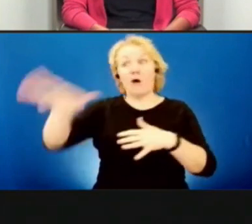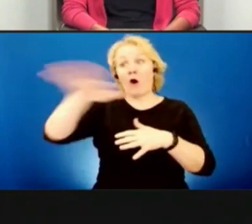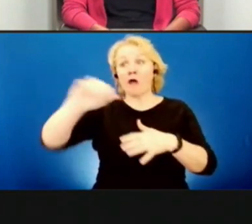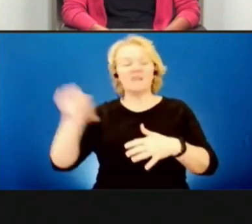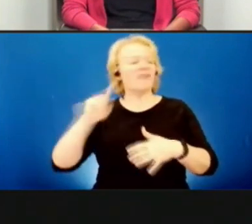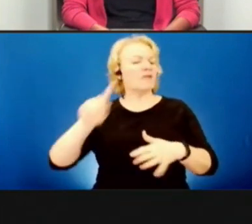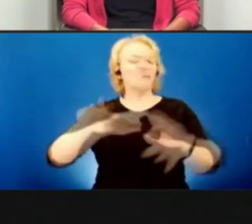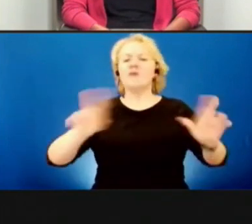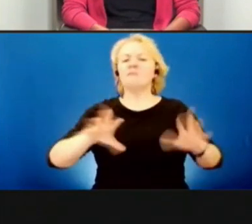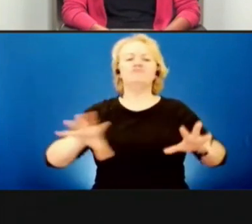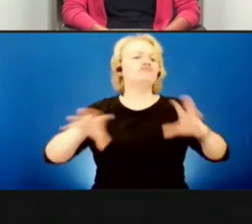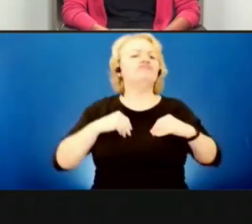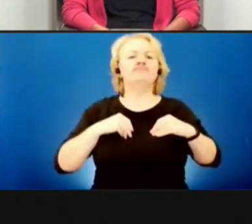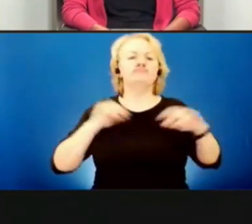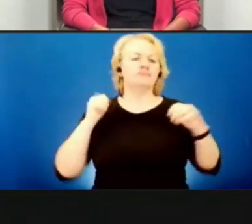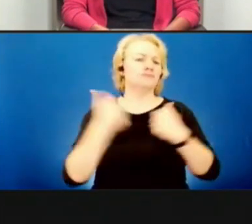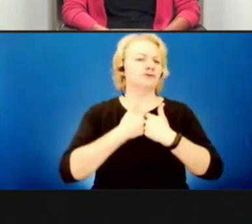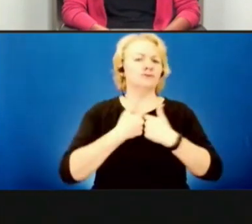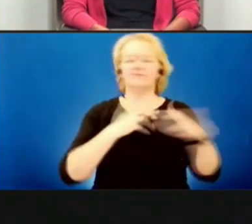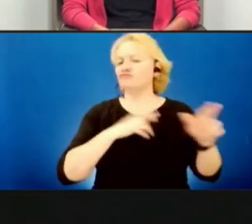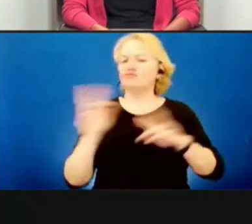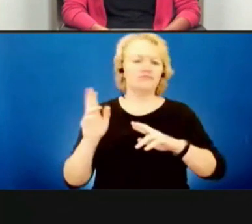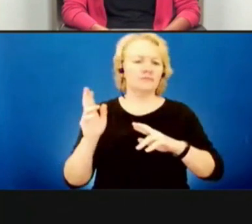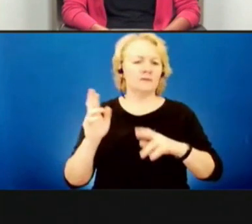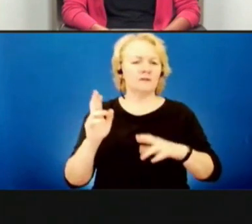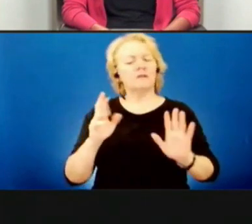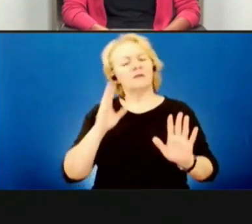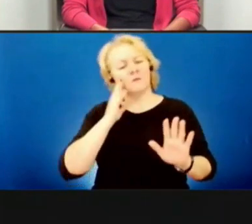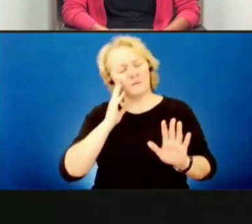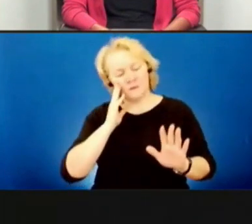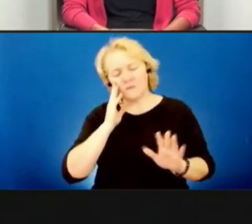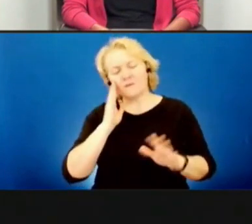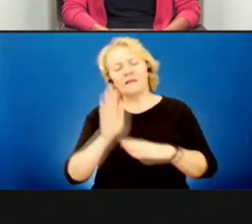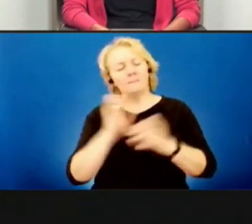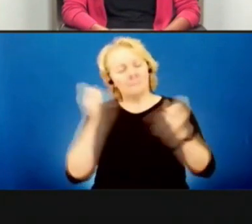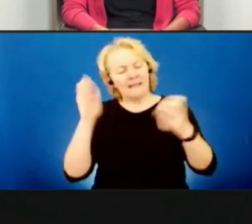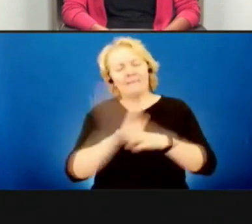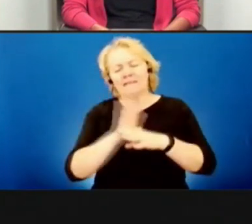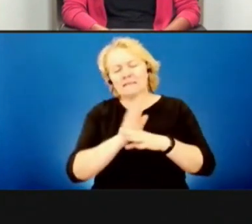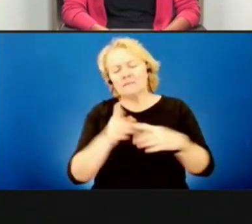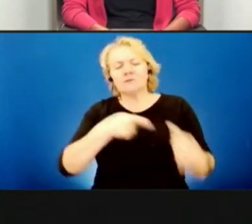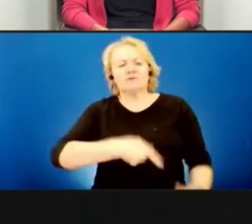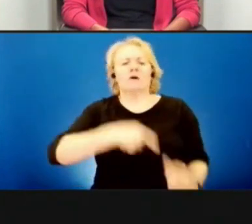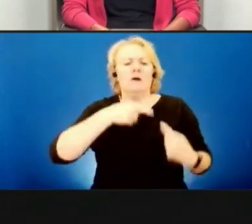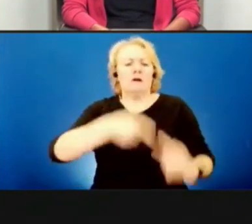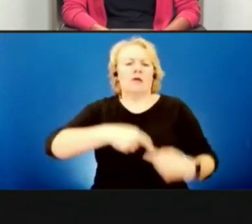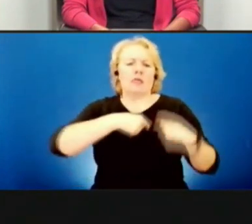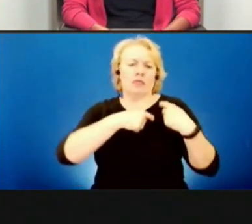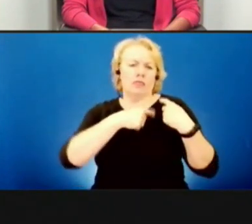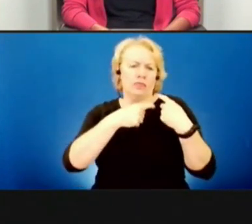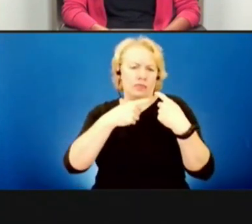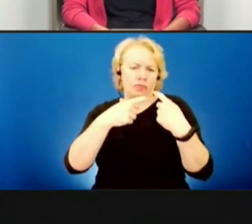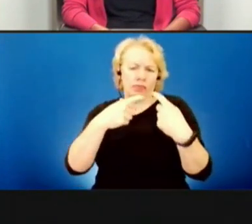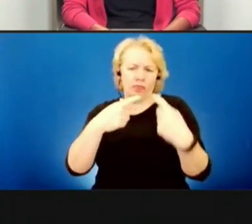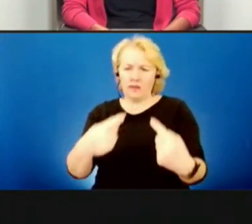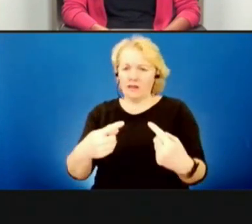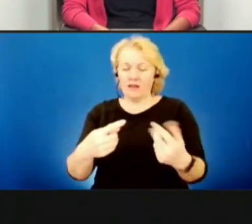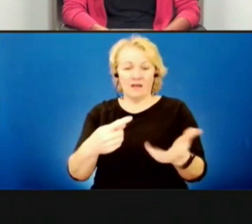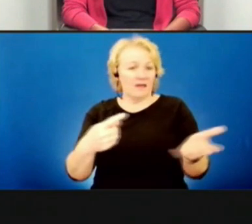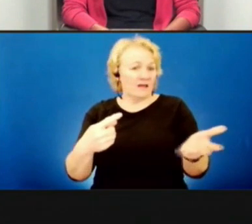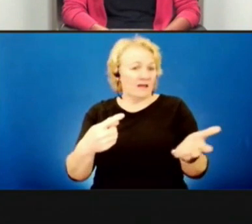again. We know that there have been struggles in many businesses, and we know that many of